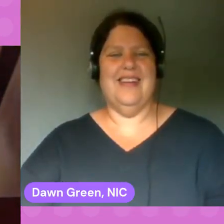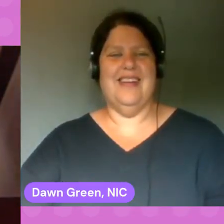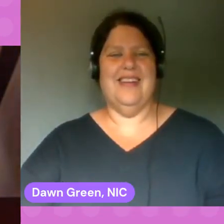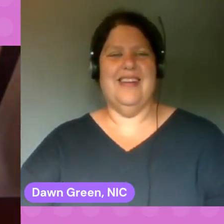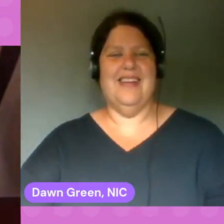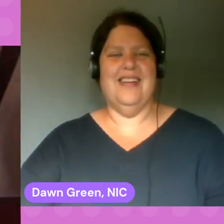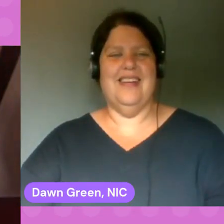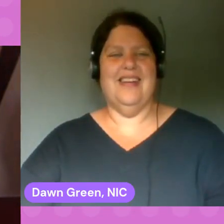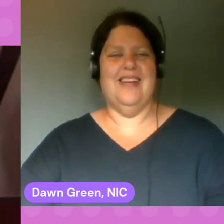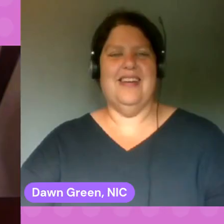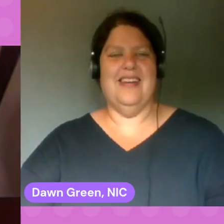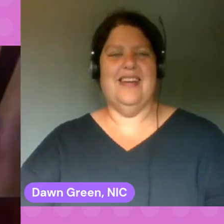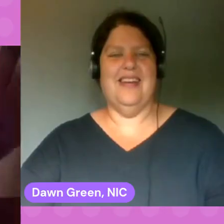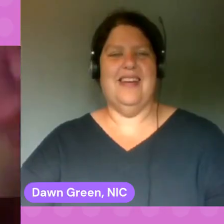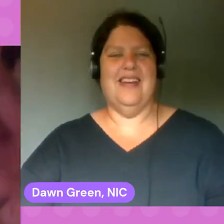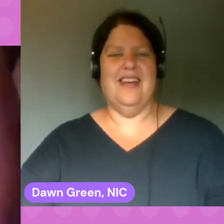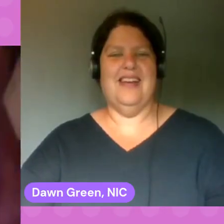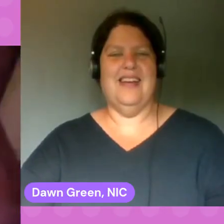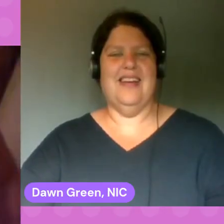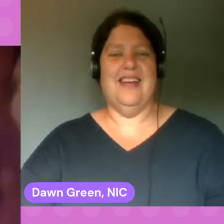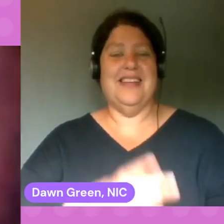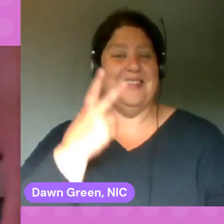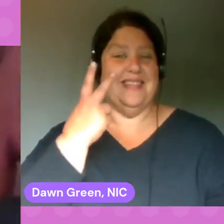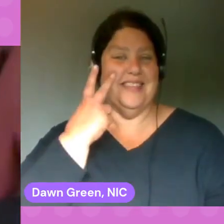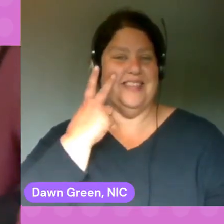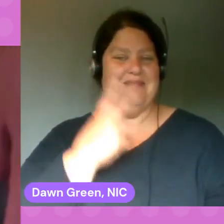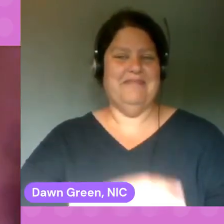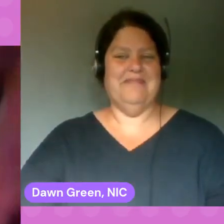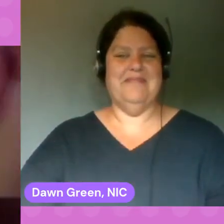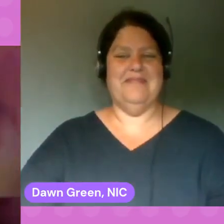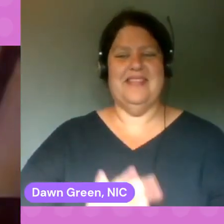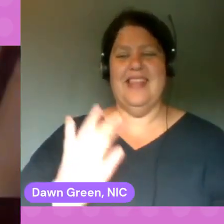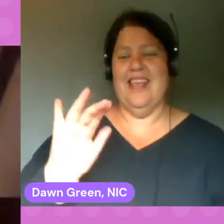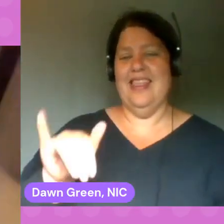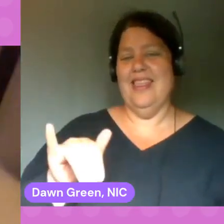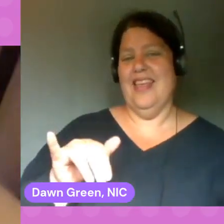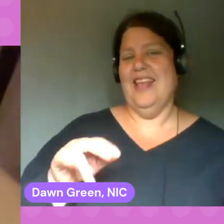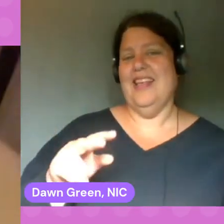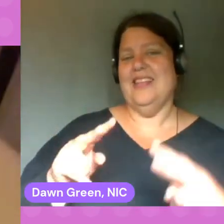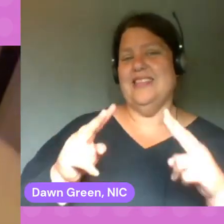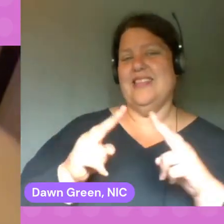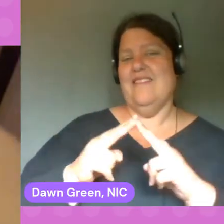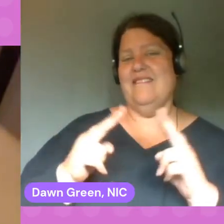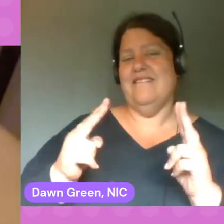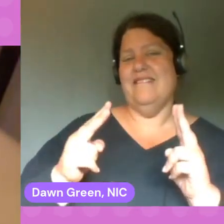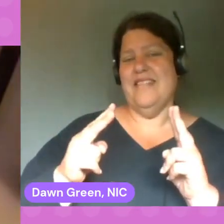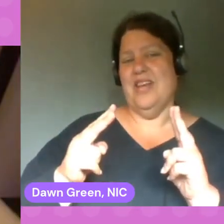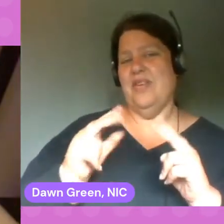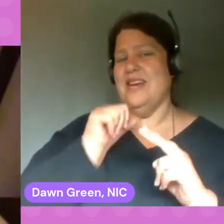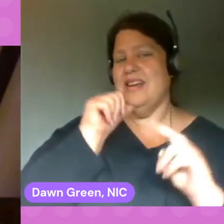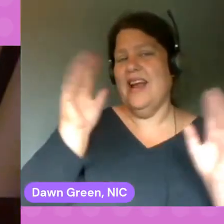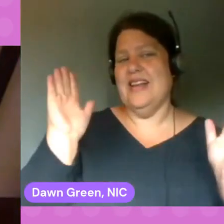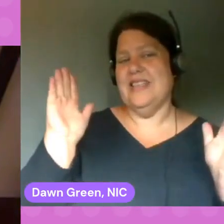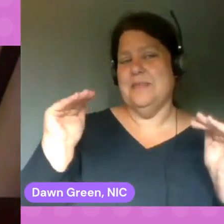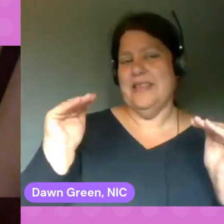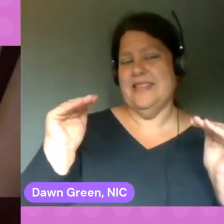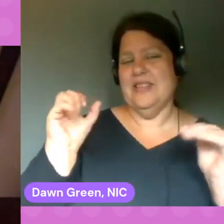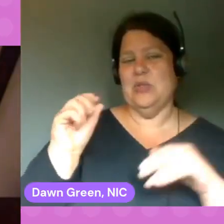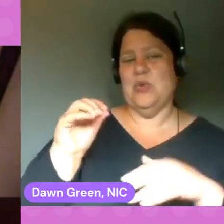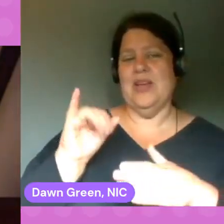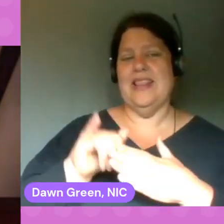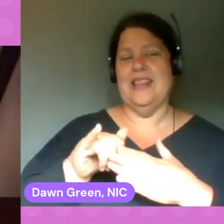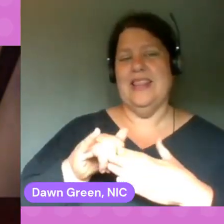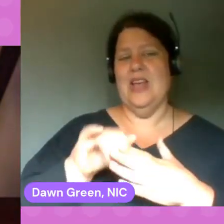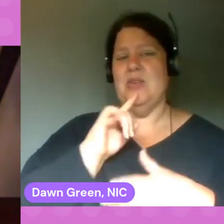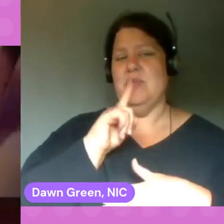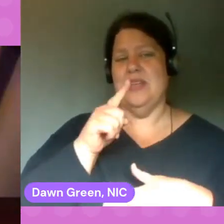See? It's kind of very, I unexpected. So that's what I really